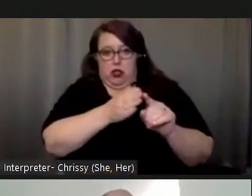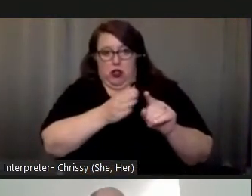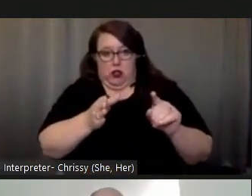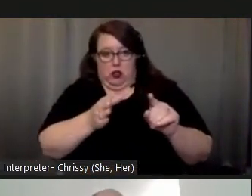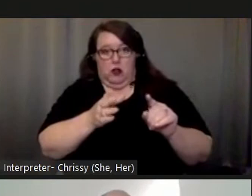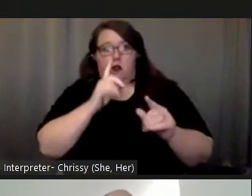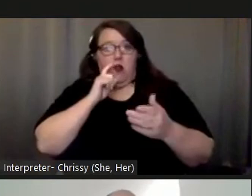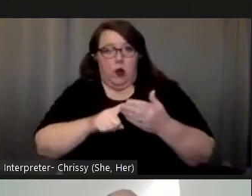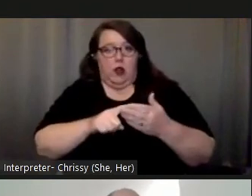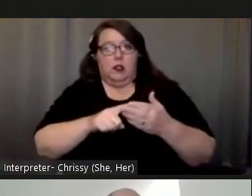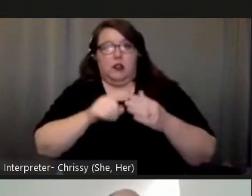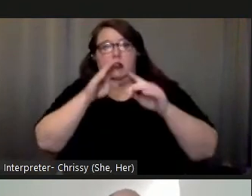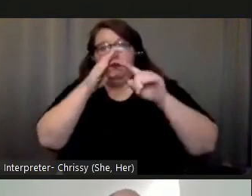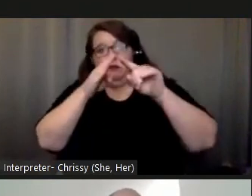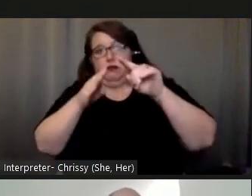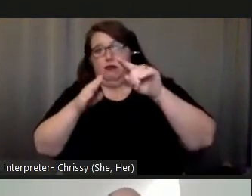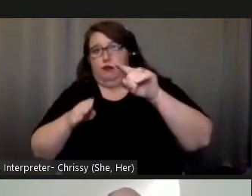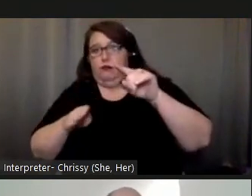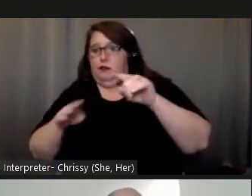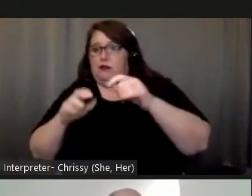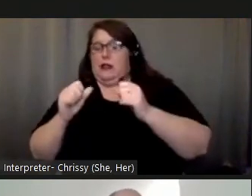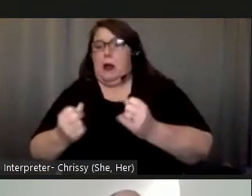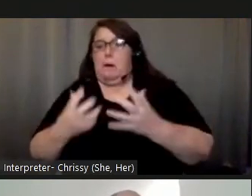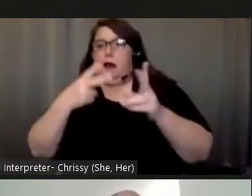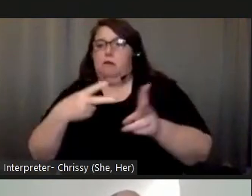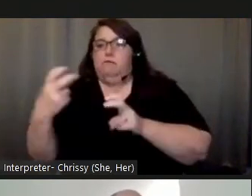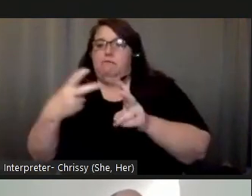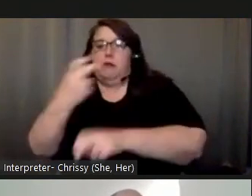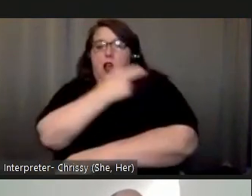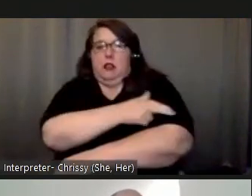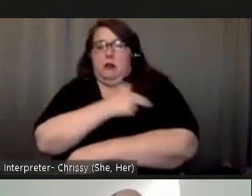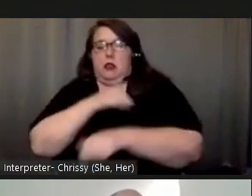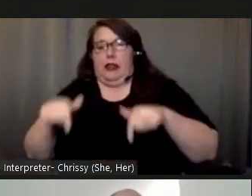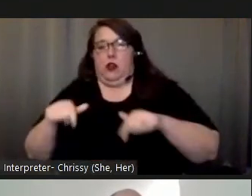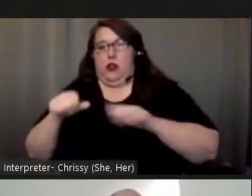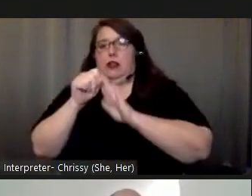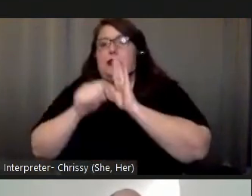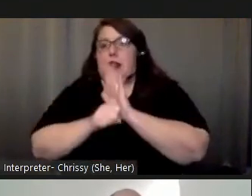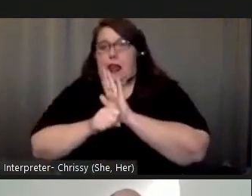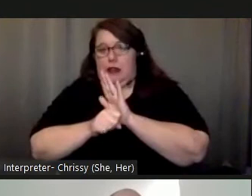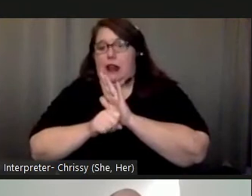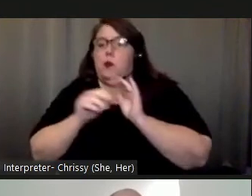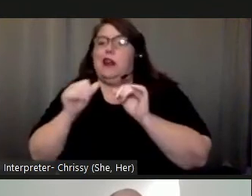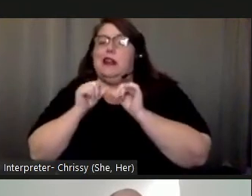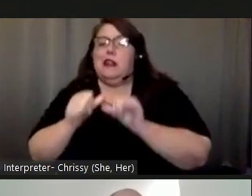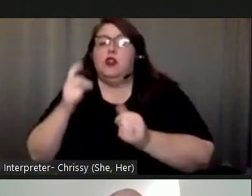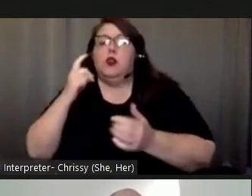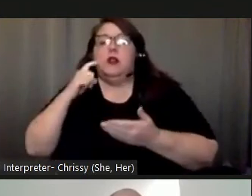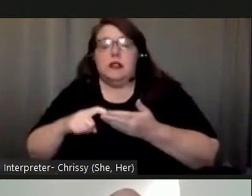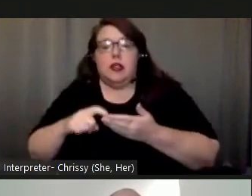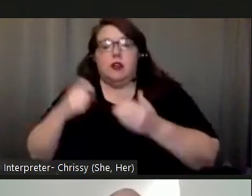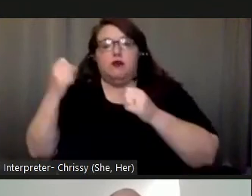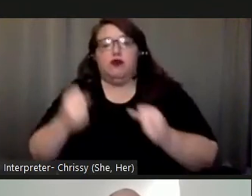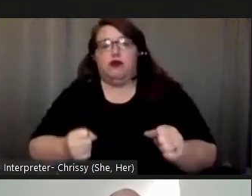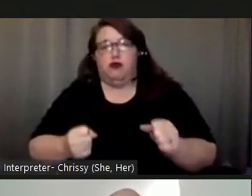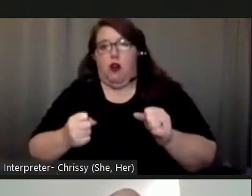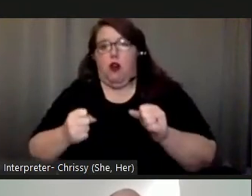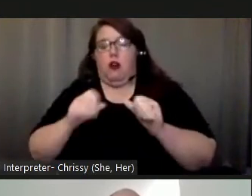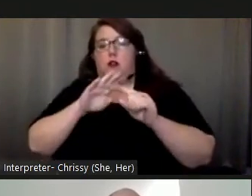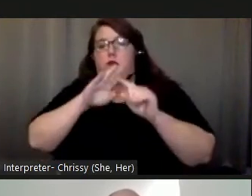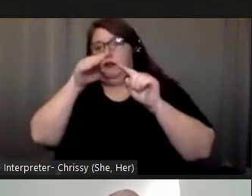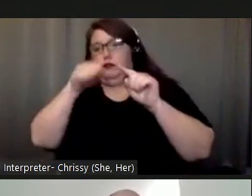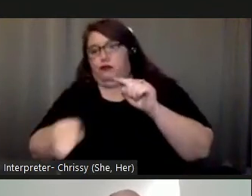a continued downward decline in the number of hospitalizations occurring here in the state, and do continue to see a strong downward trajectory